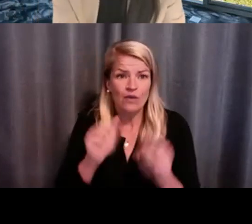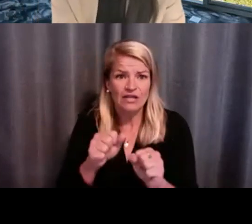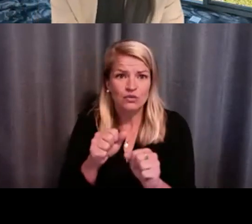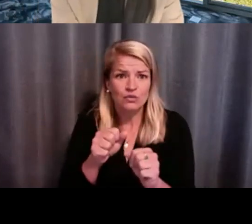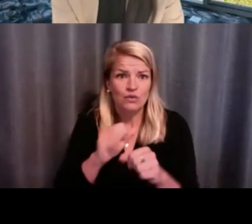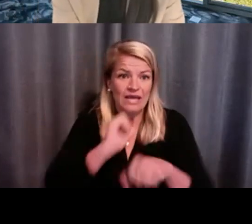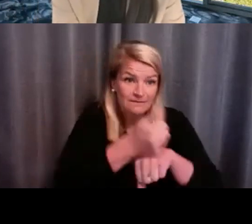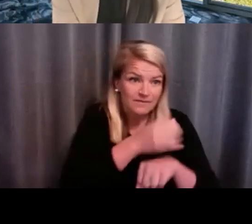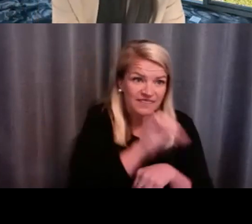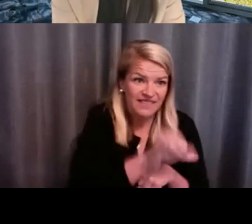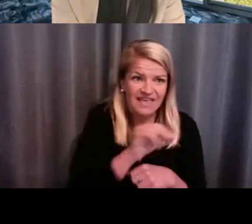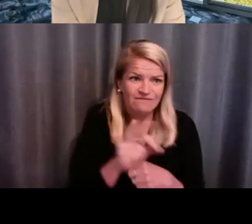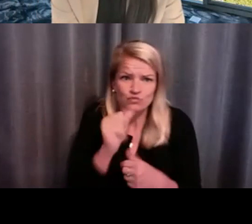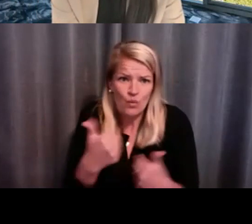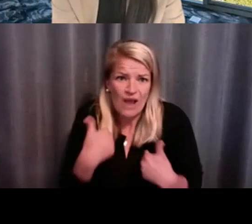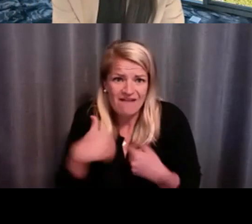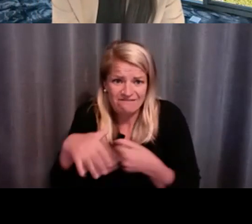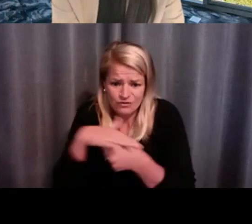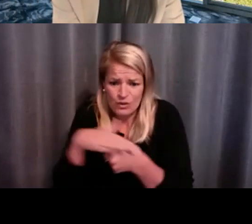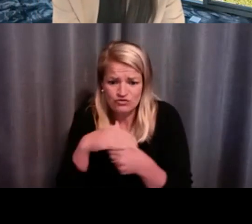lacking facilities to do so?